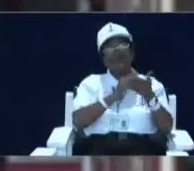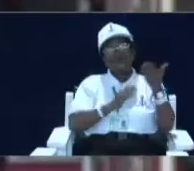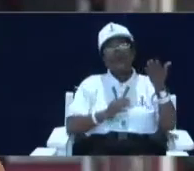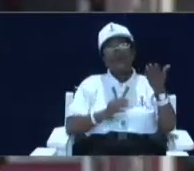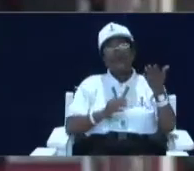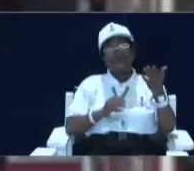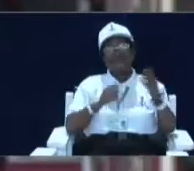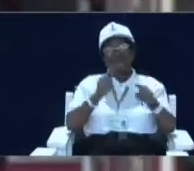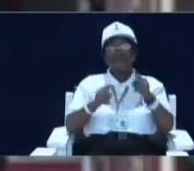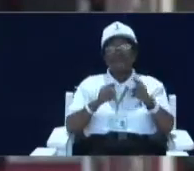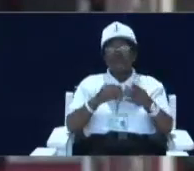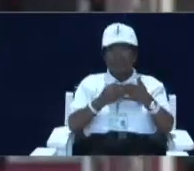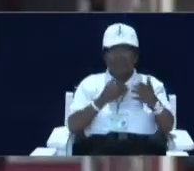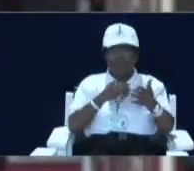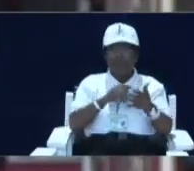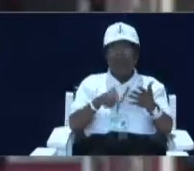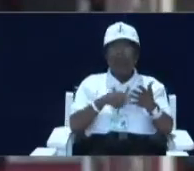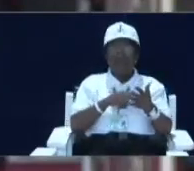Before this time next year,